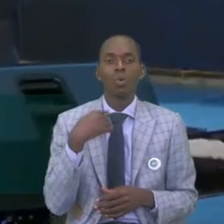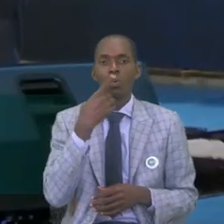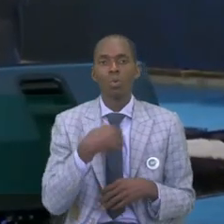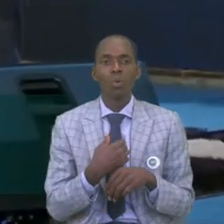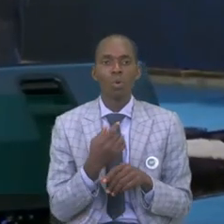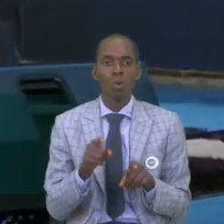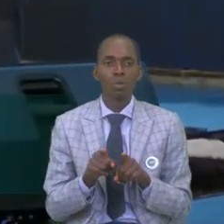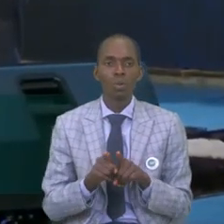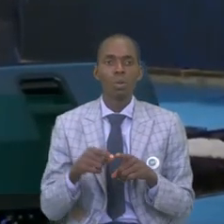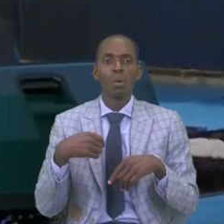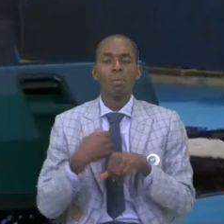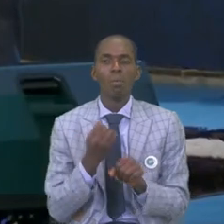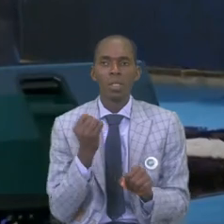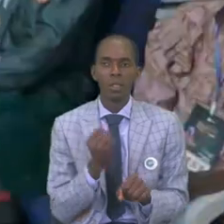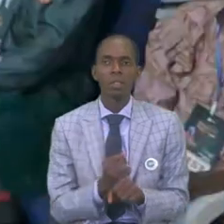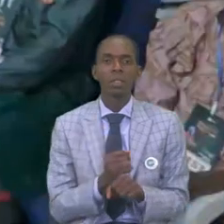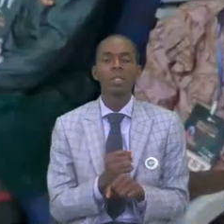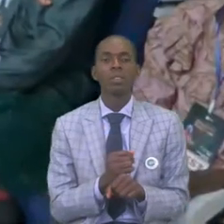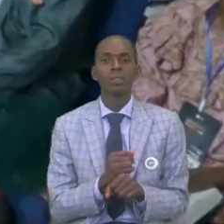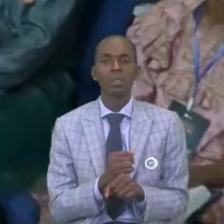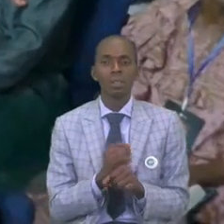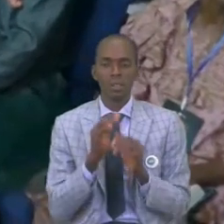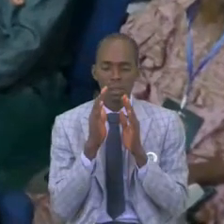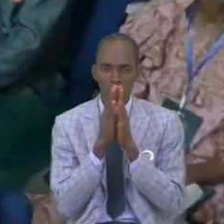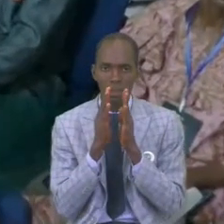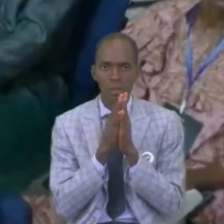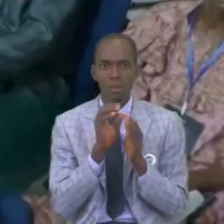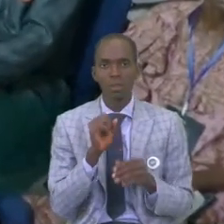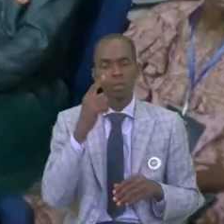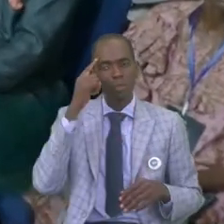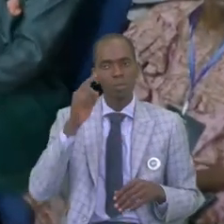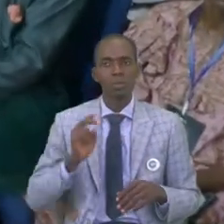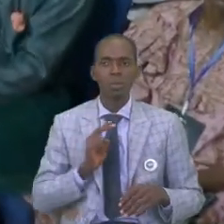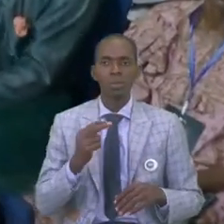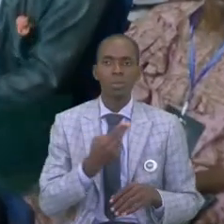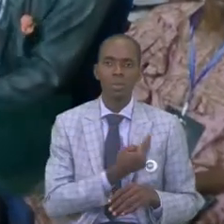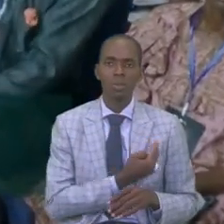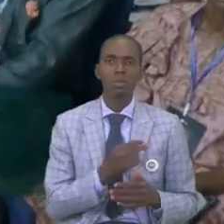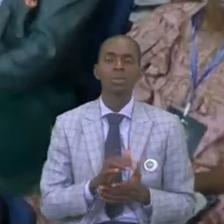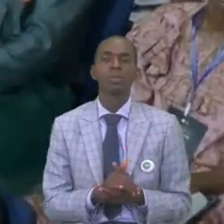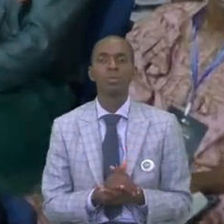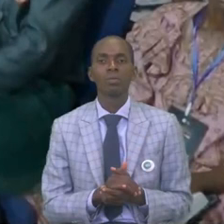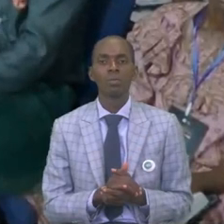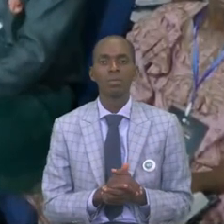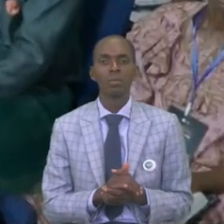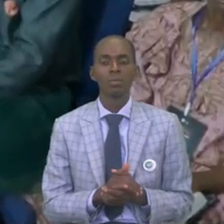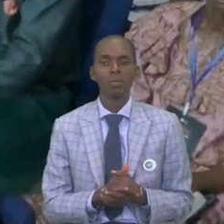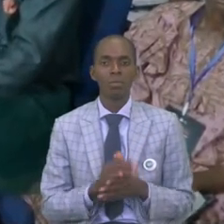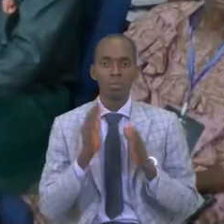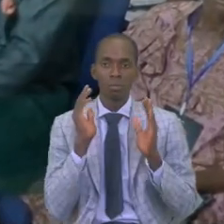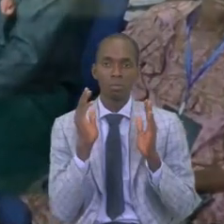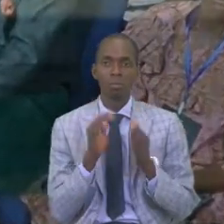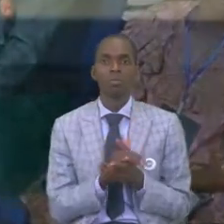also, tell me, maketh intercession for us. Now, look up here.